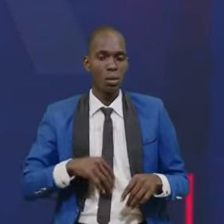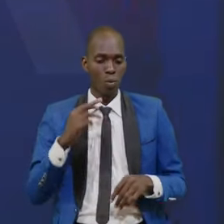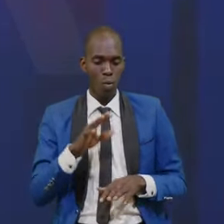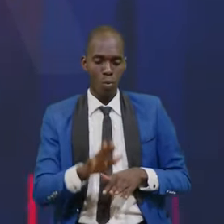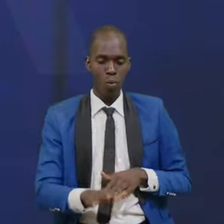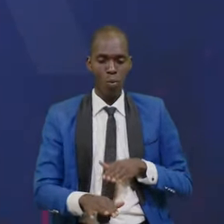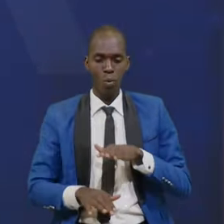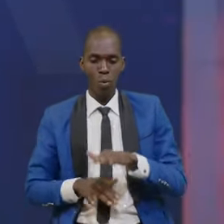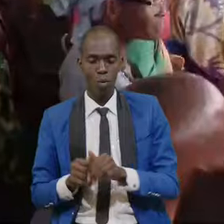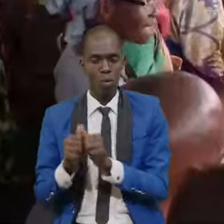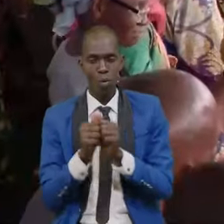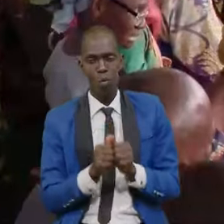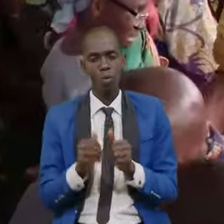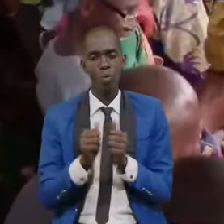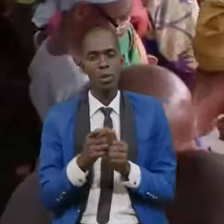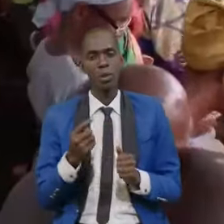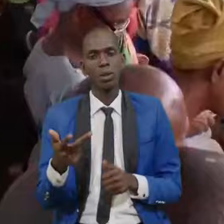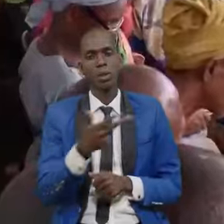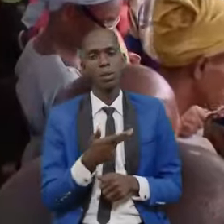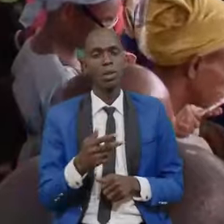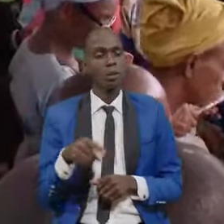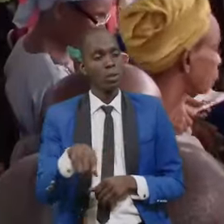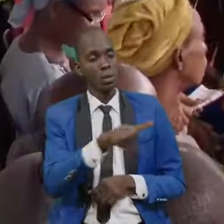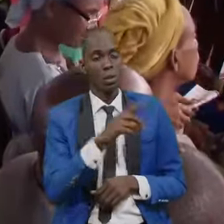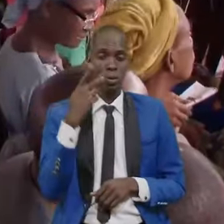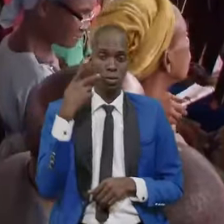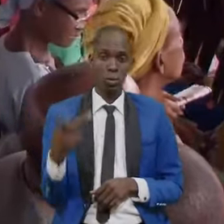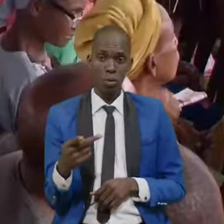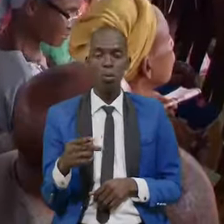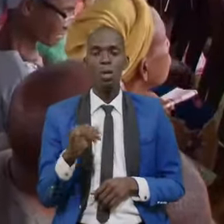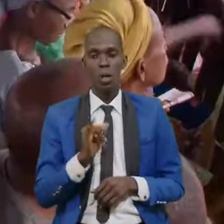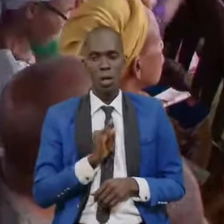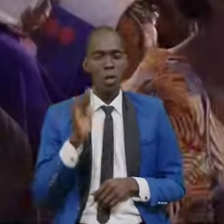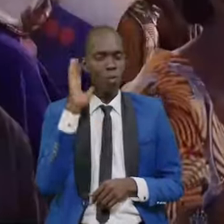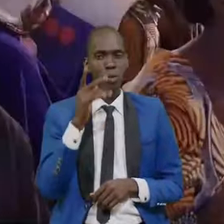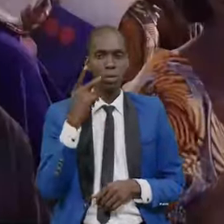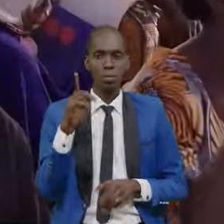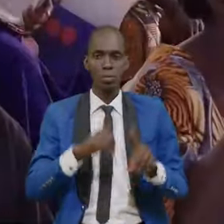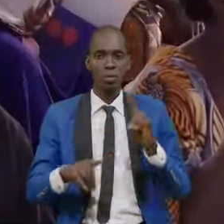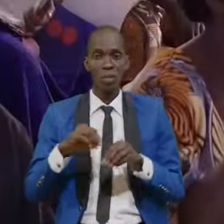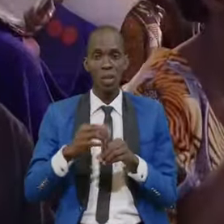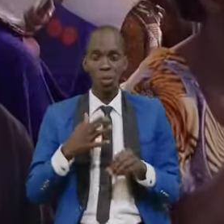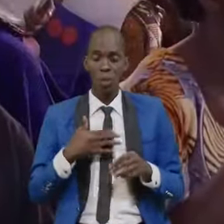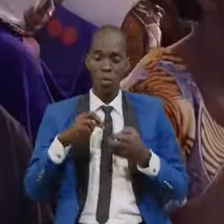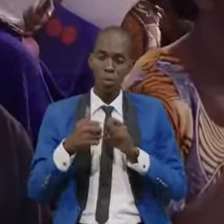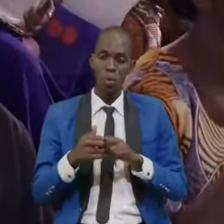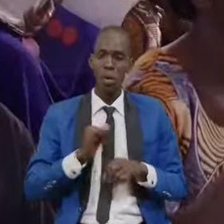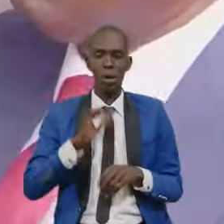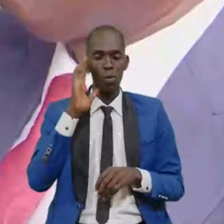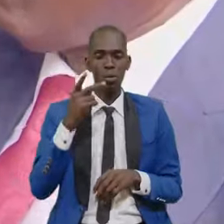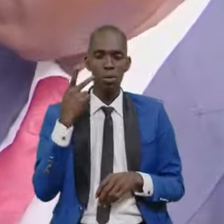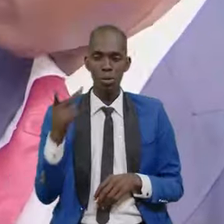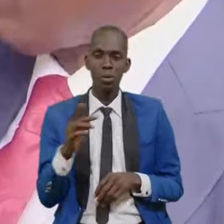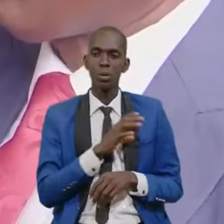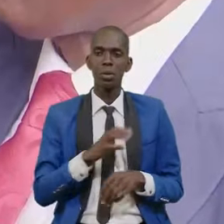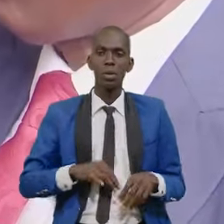him. I will see him. In my trial, I will see him. In the furnace, I will see him.